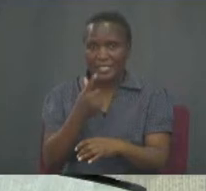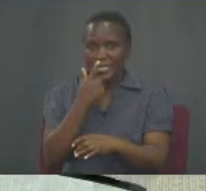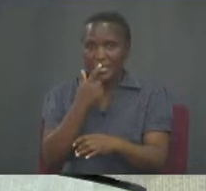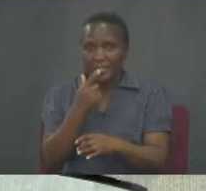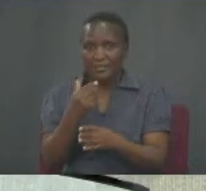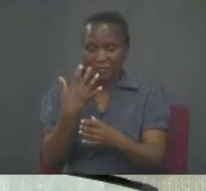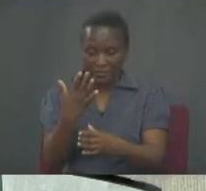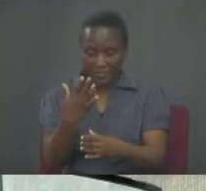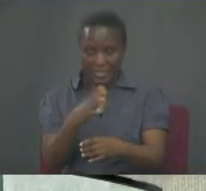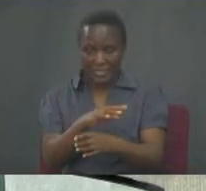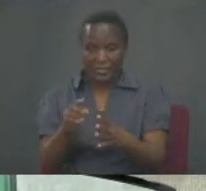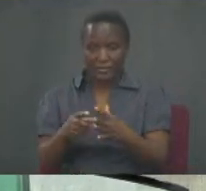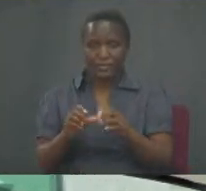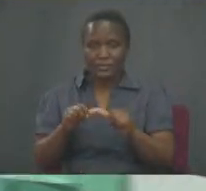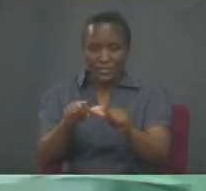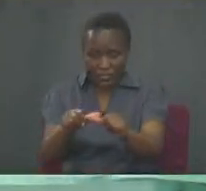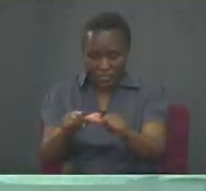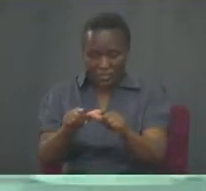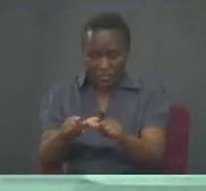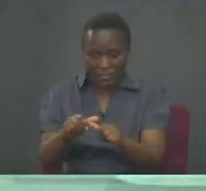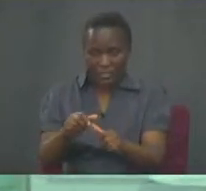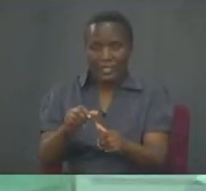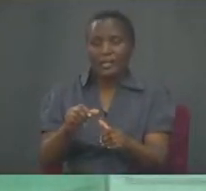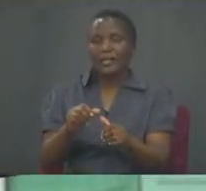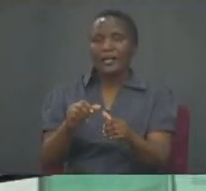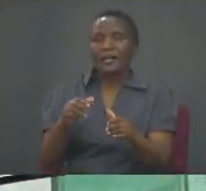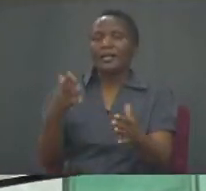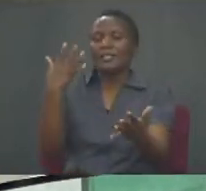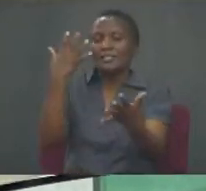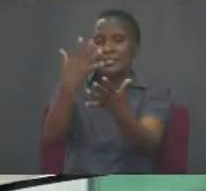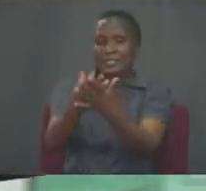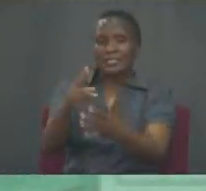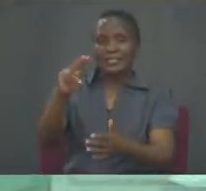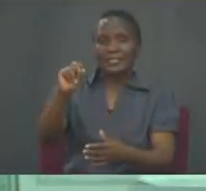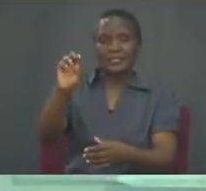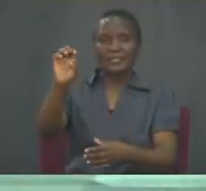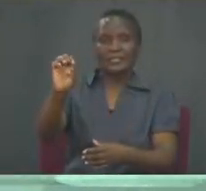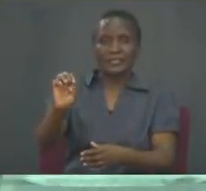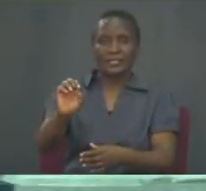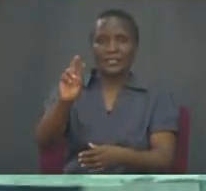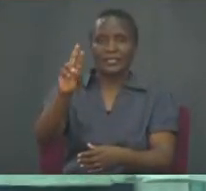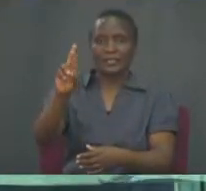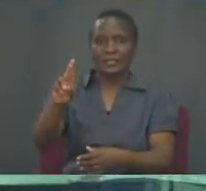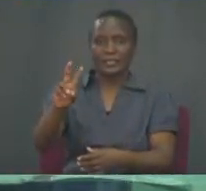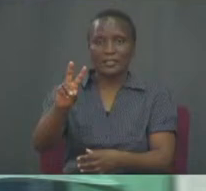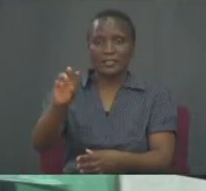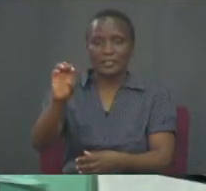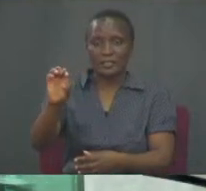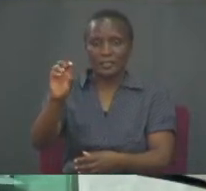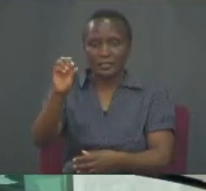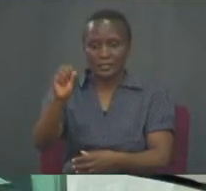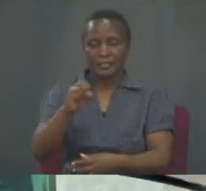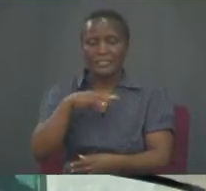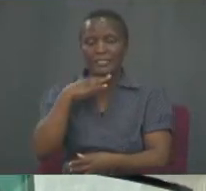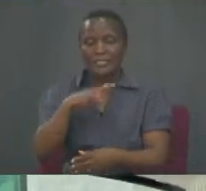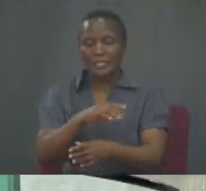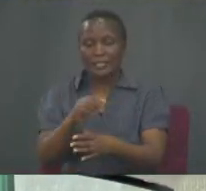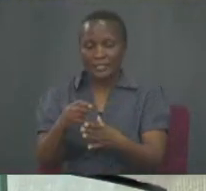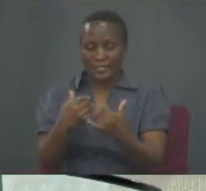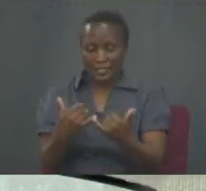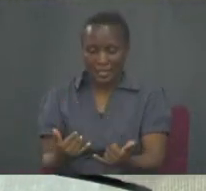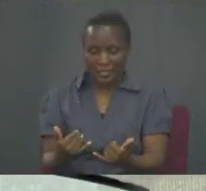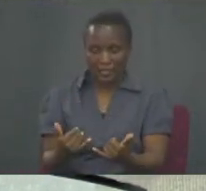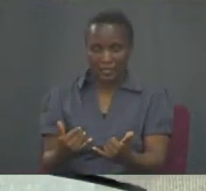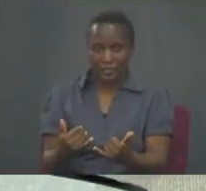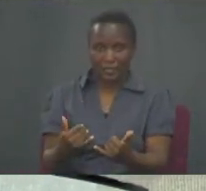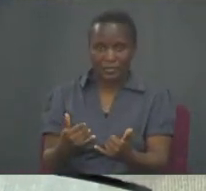that until the nerves died. And when the nerves are dead, now she can afford, as if the clay